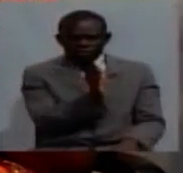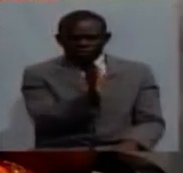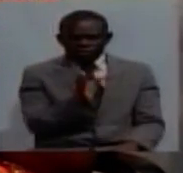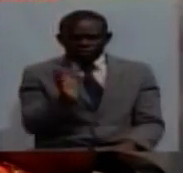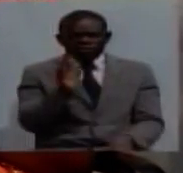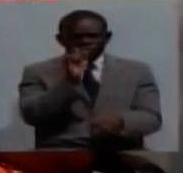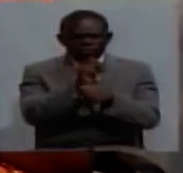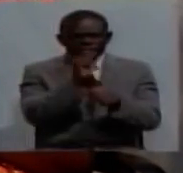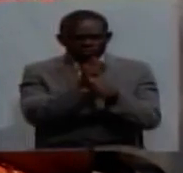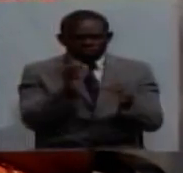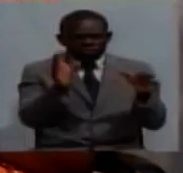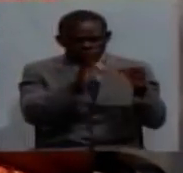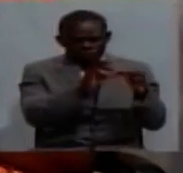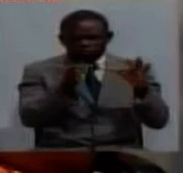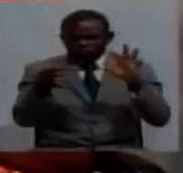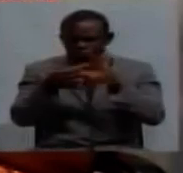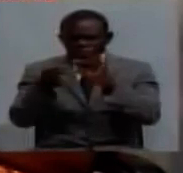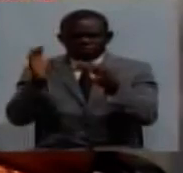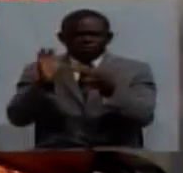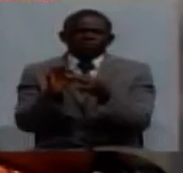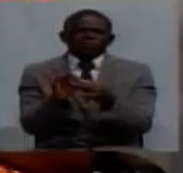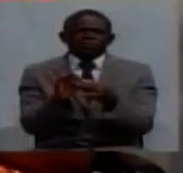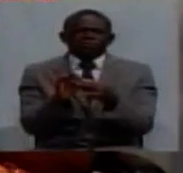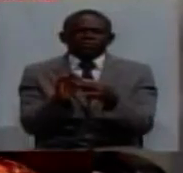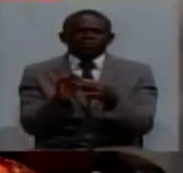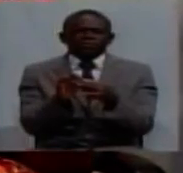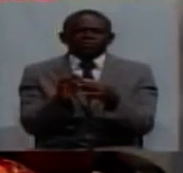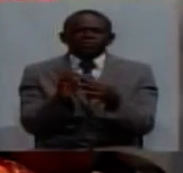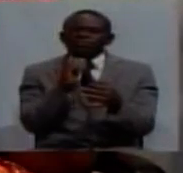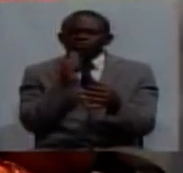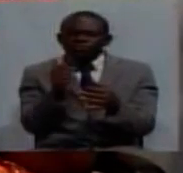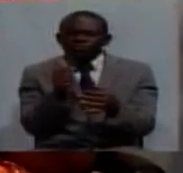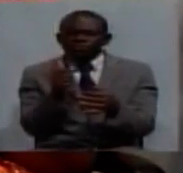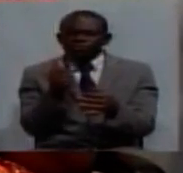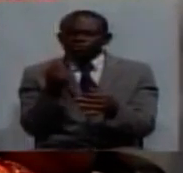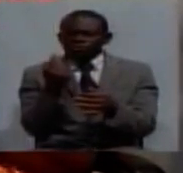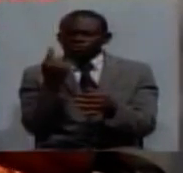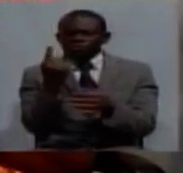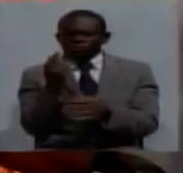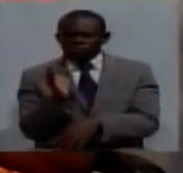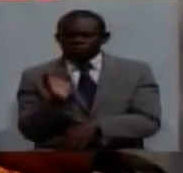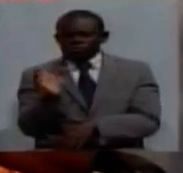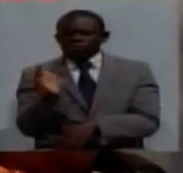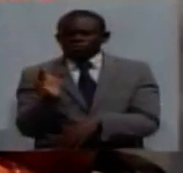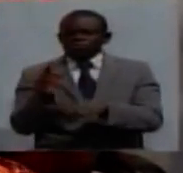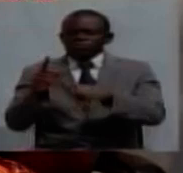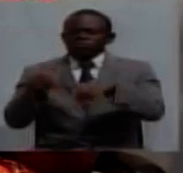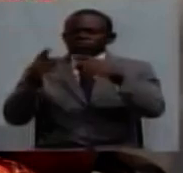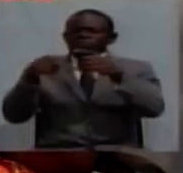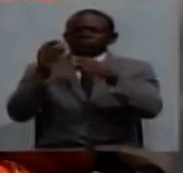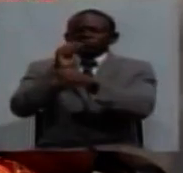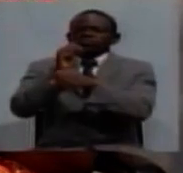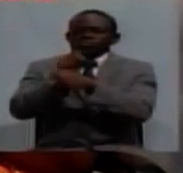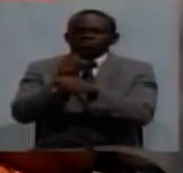have one sector claiming to have made progress while the others are not. So which means we have to be working